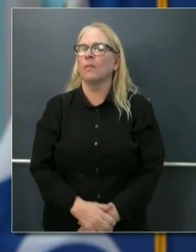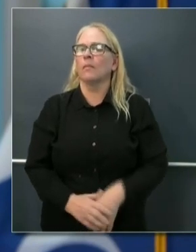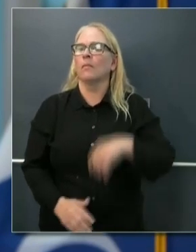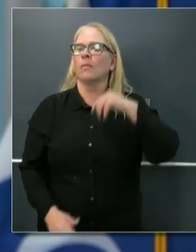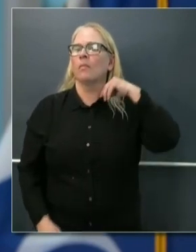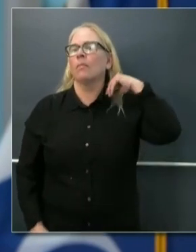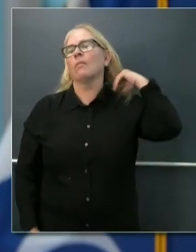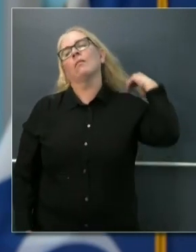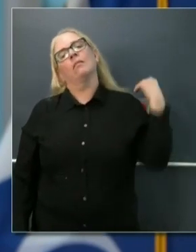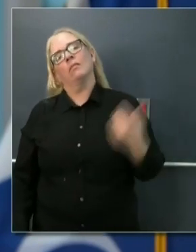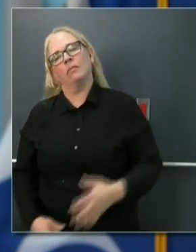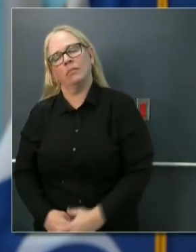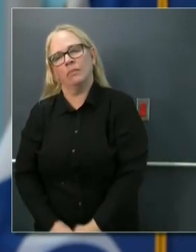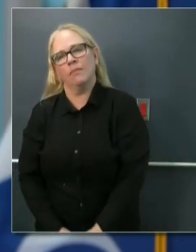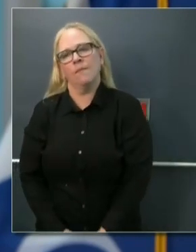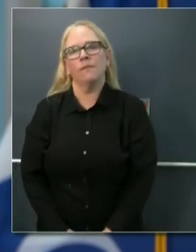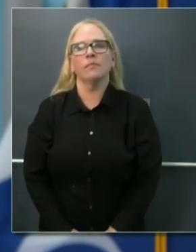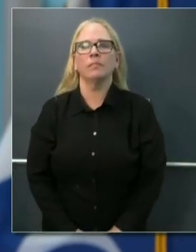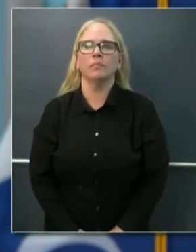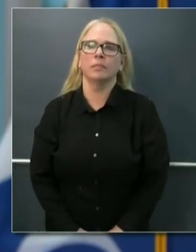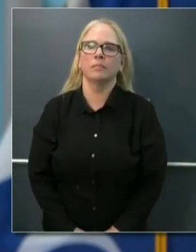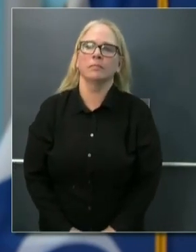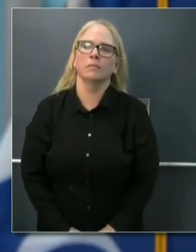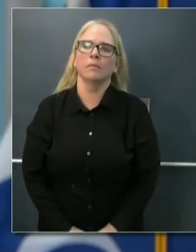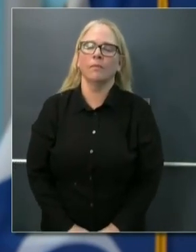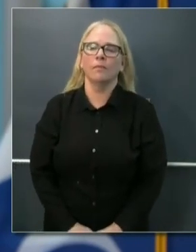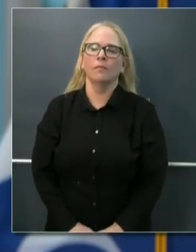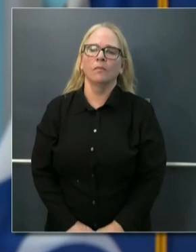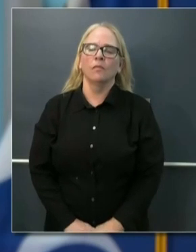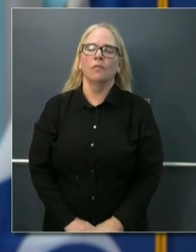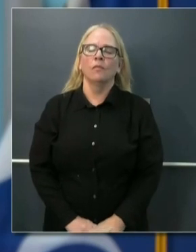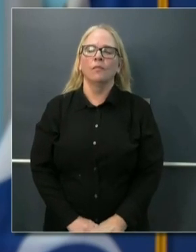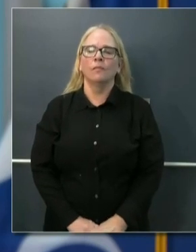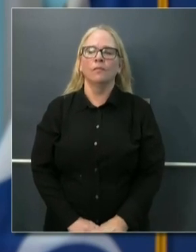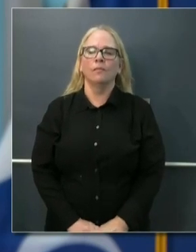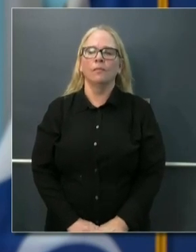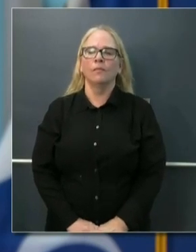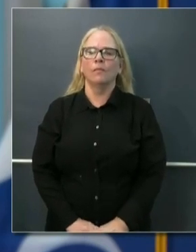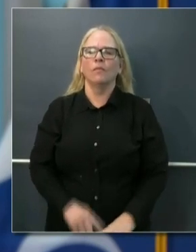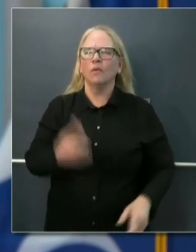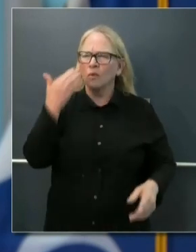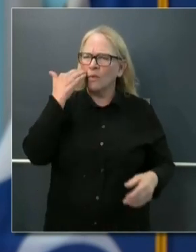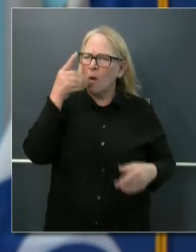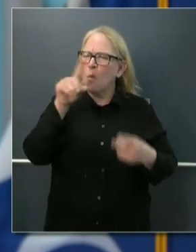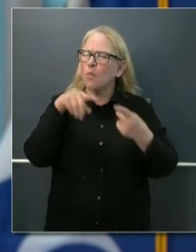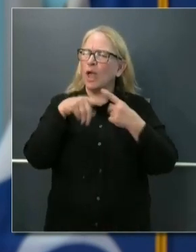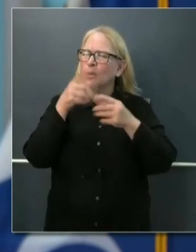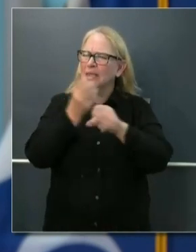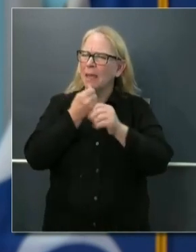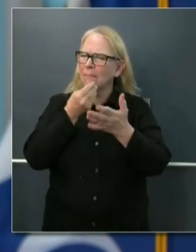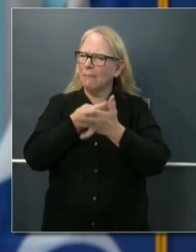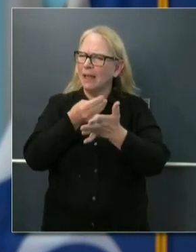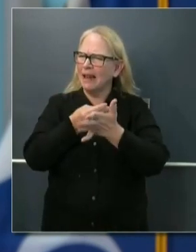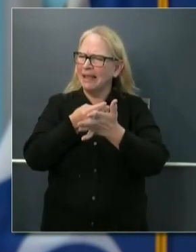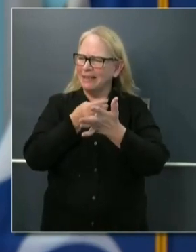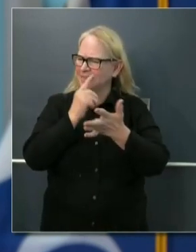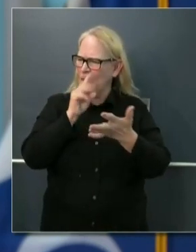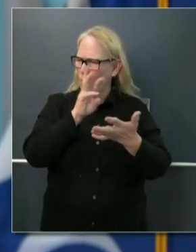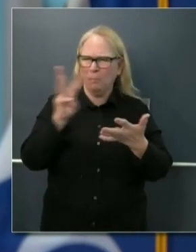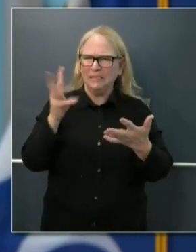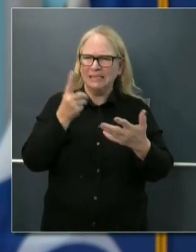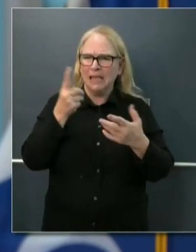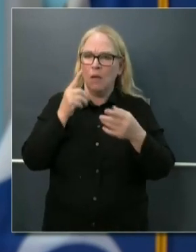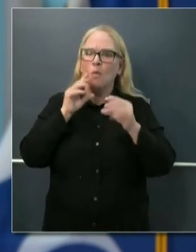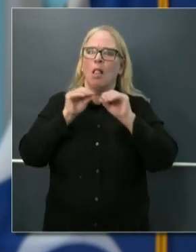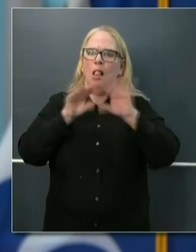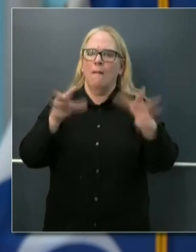undocumented viewers still don't know when they're going to get their disaster relief assistance money. I know the website says that the date of the distribution will be mentioned